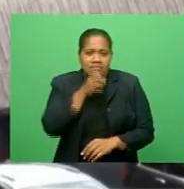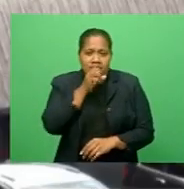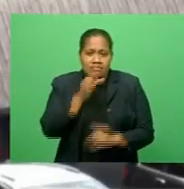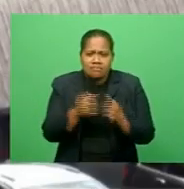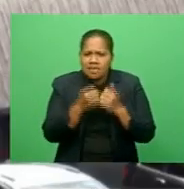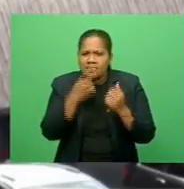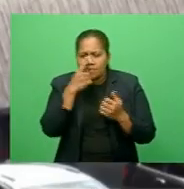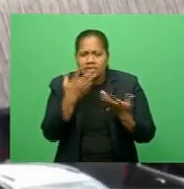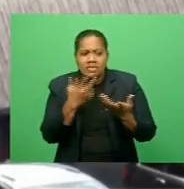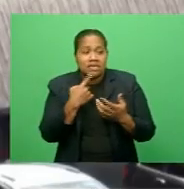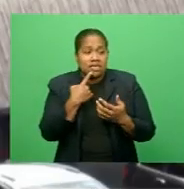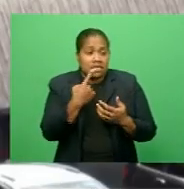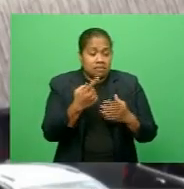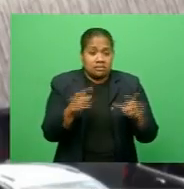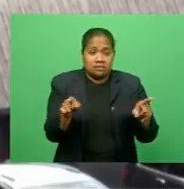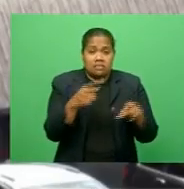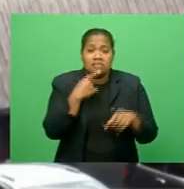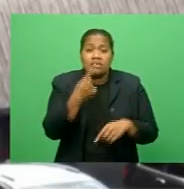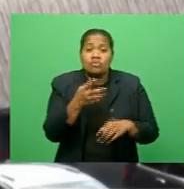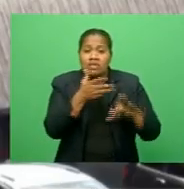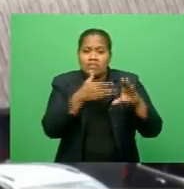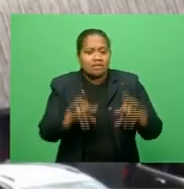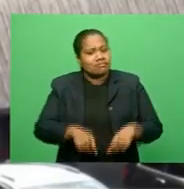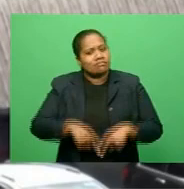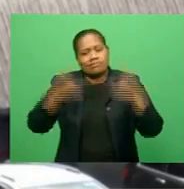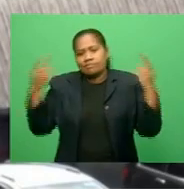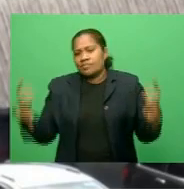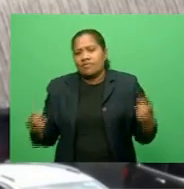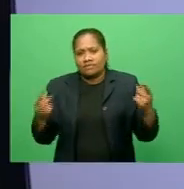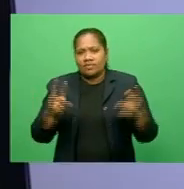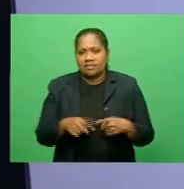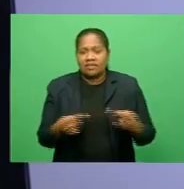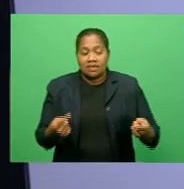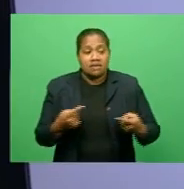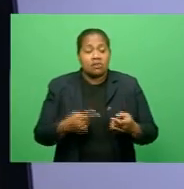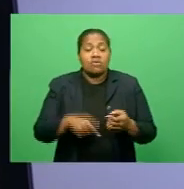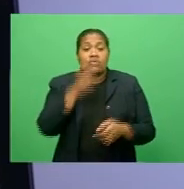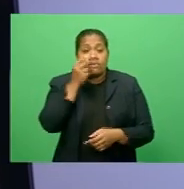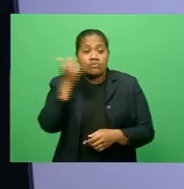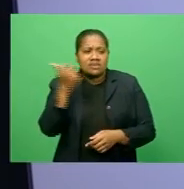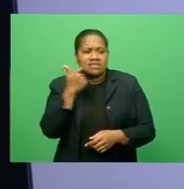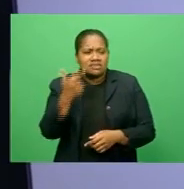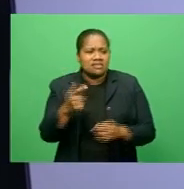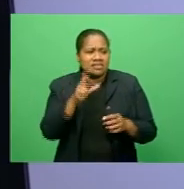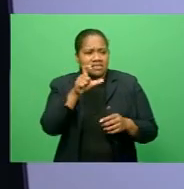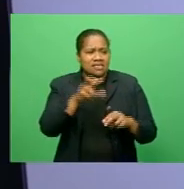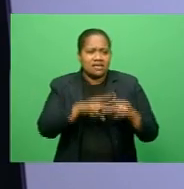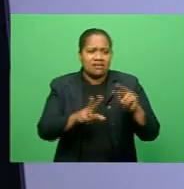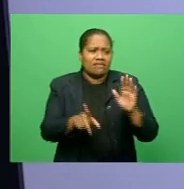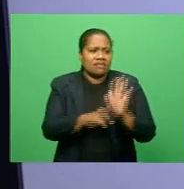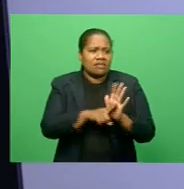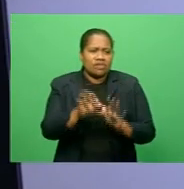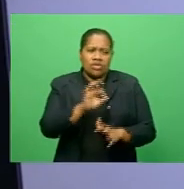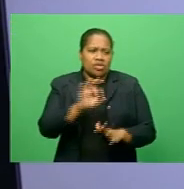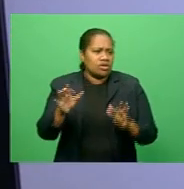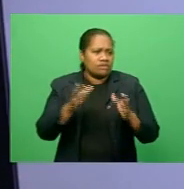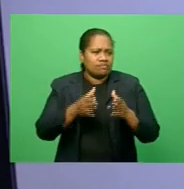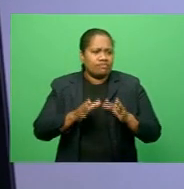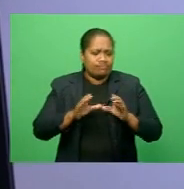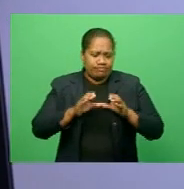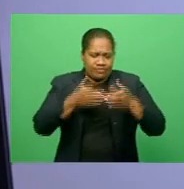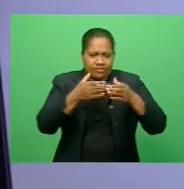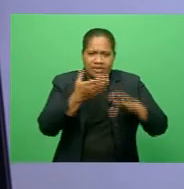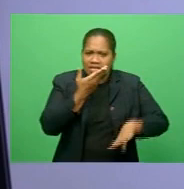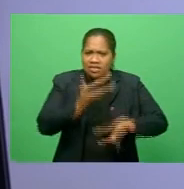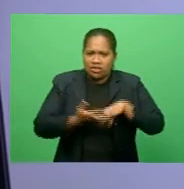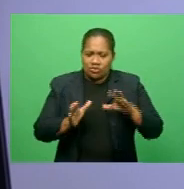media very different things. Rambuka telling CFL that he will not form a new party and stick it out with Sidelpa for